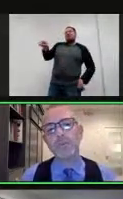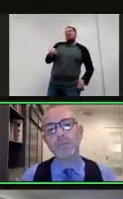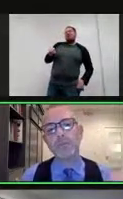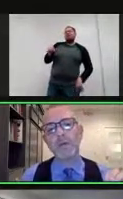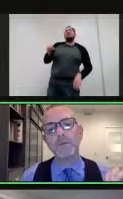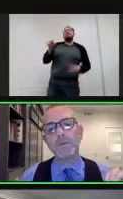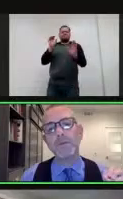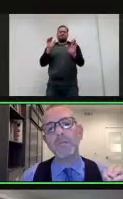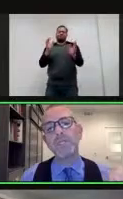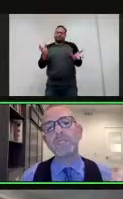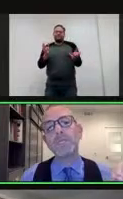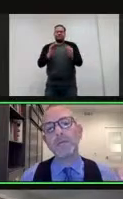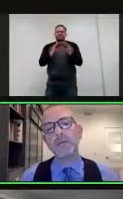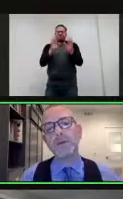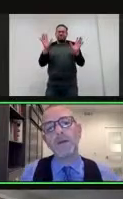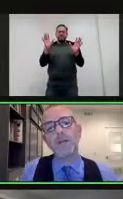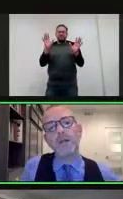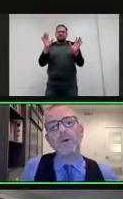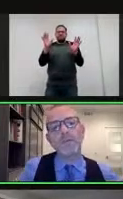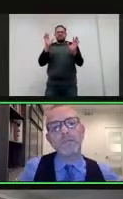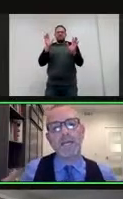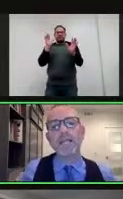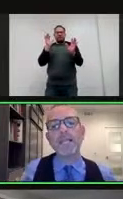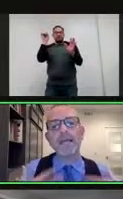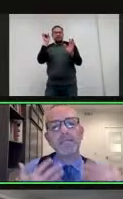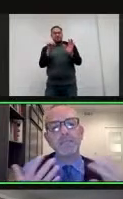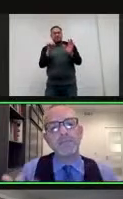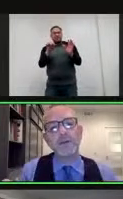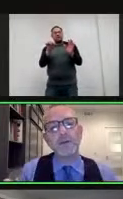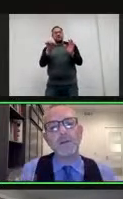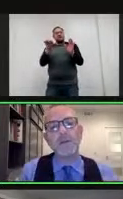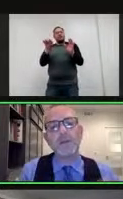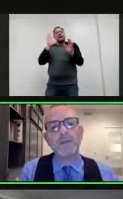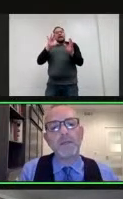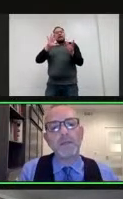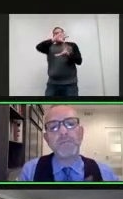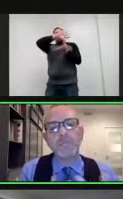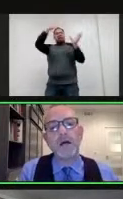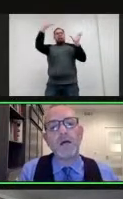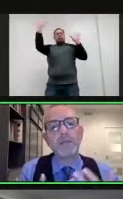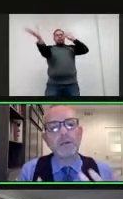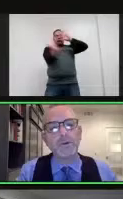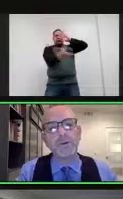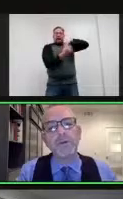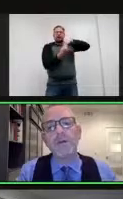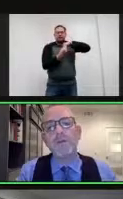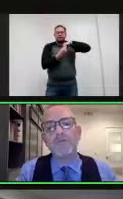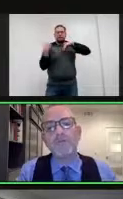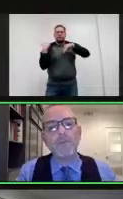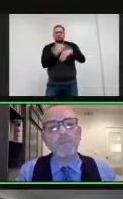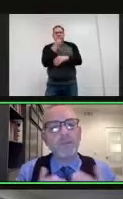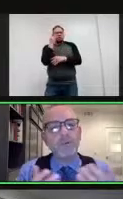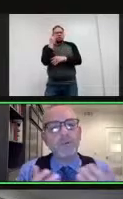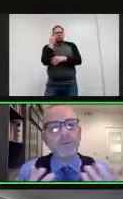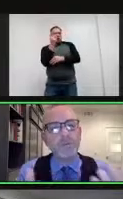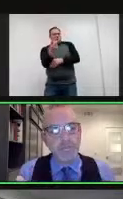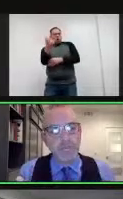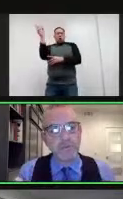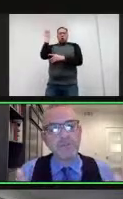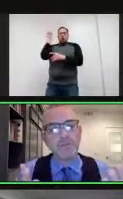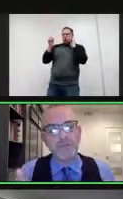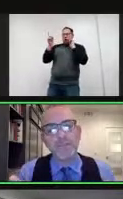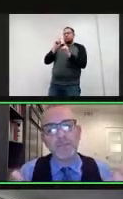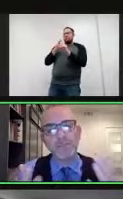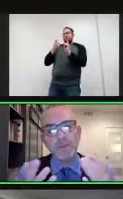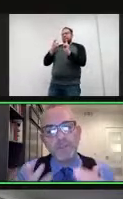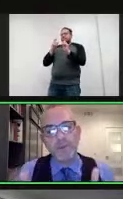So we're listing here what the collective that we saw and heard from your stakeholders,